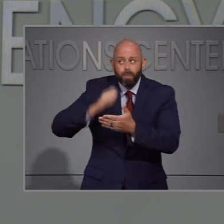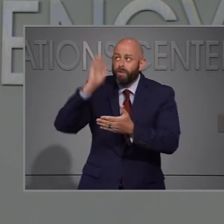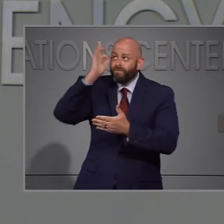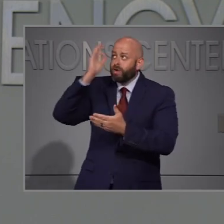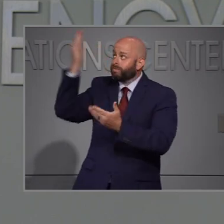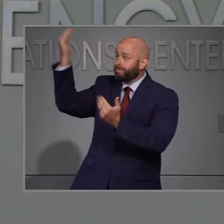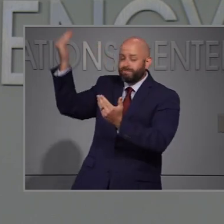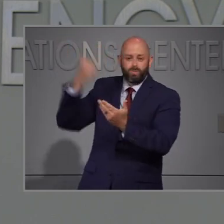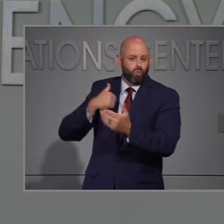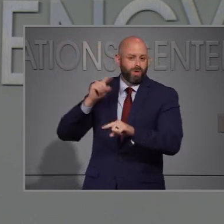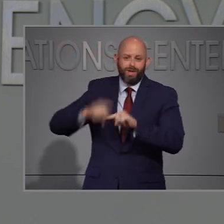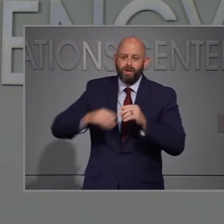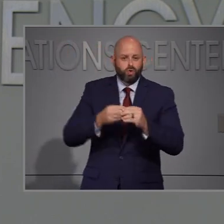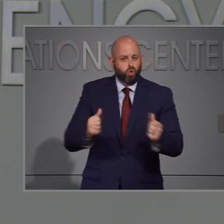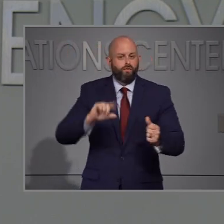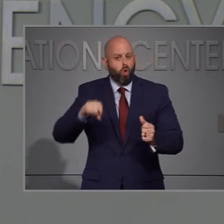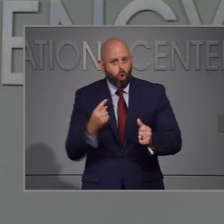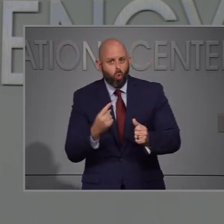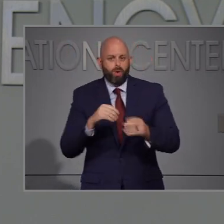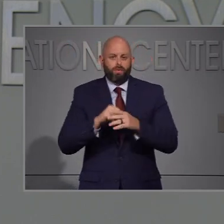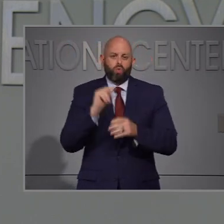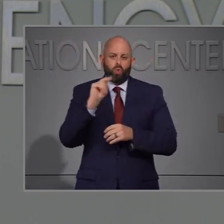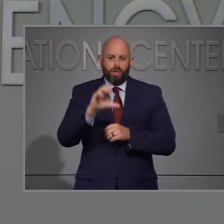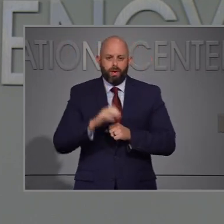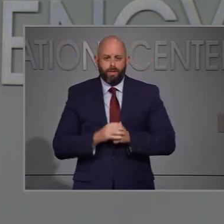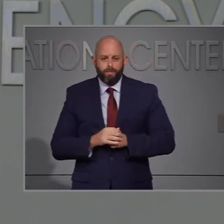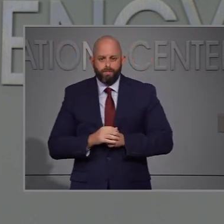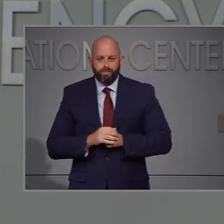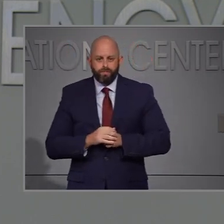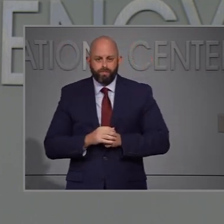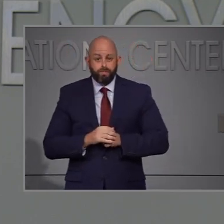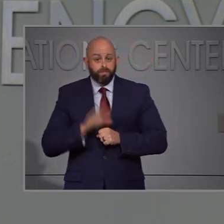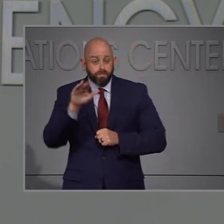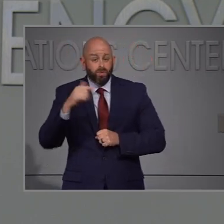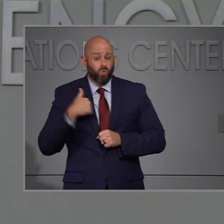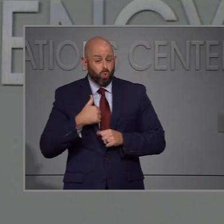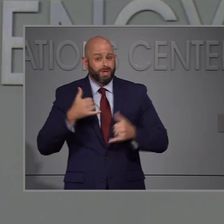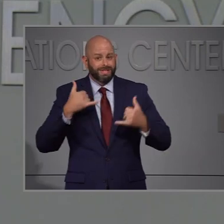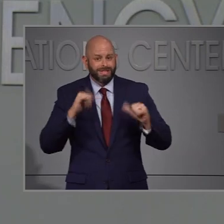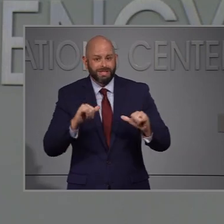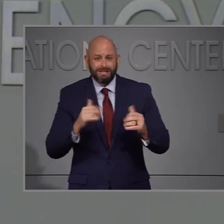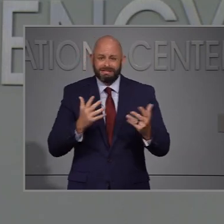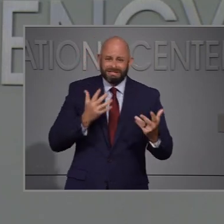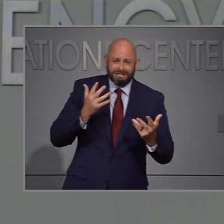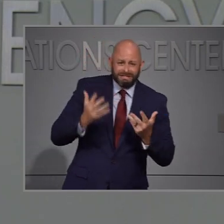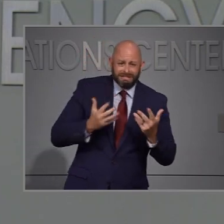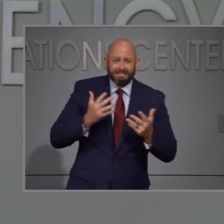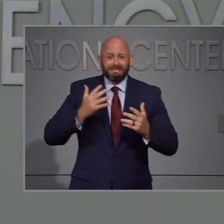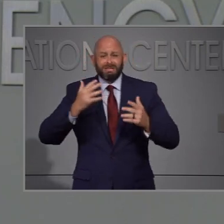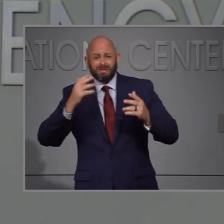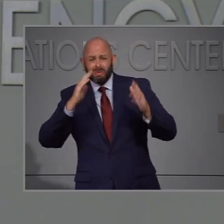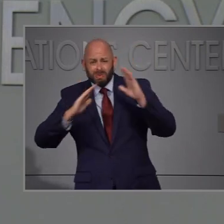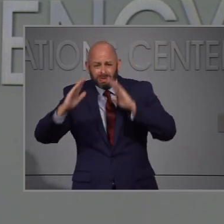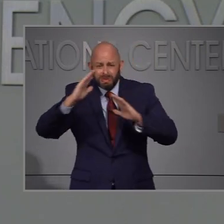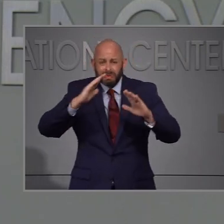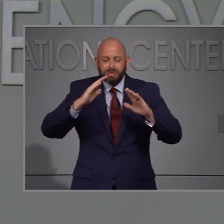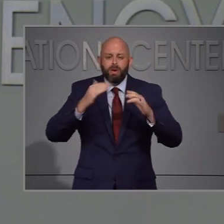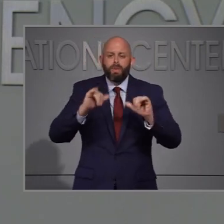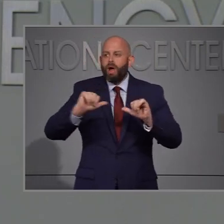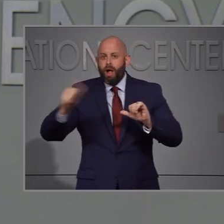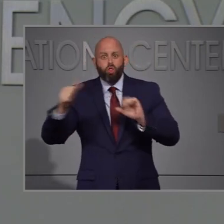Carolina. So in short, we continue to simmer, but we've avoided boiling over, as many states are doing